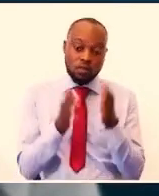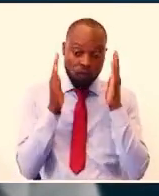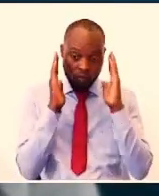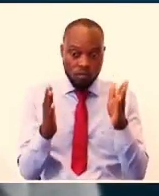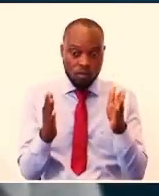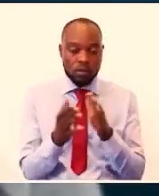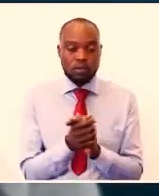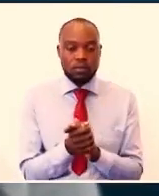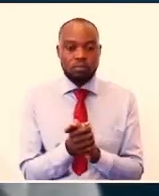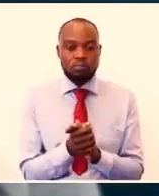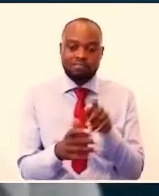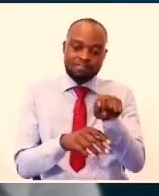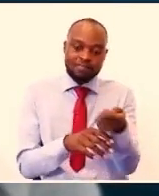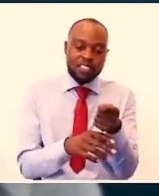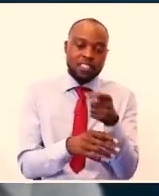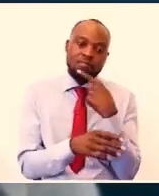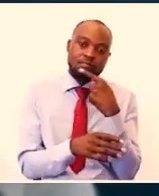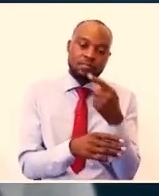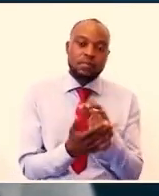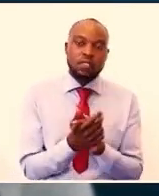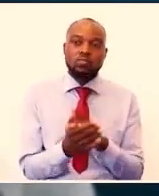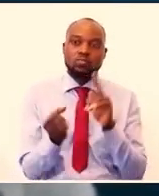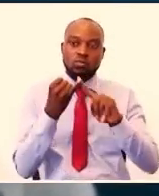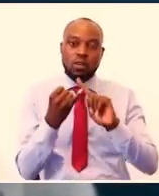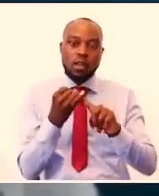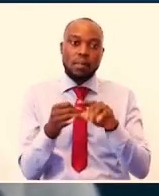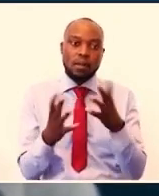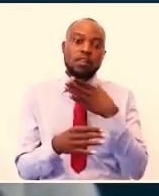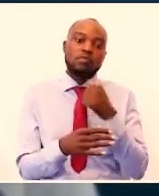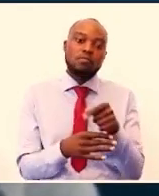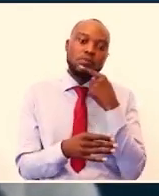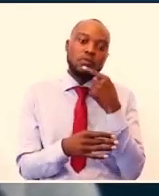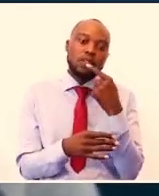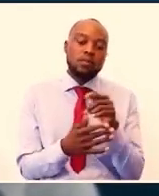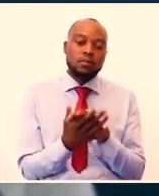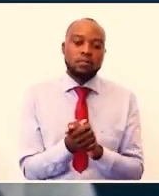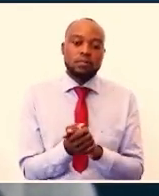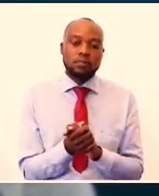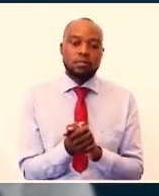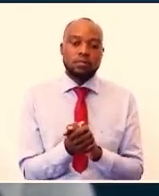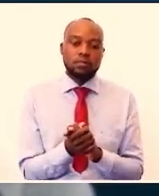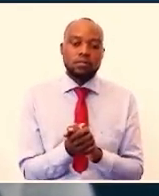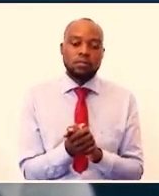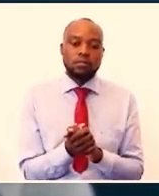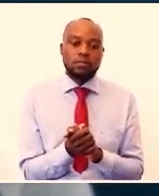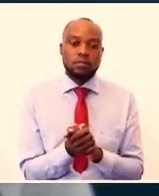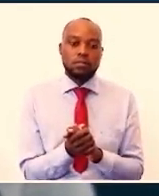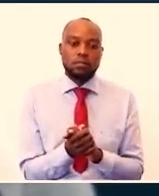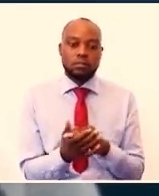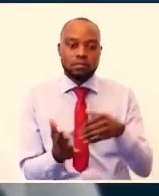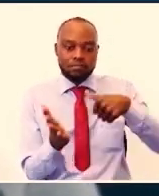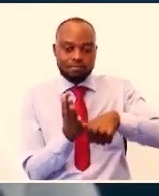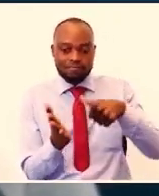just 3 issues. The first issue I'd like to mention is just the fact that debt